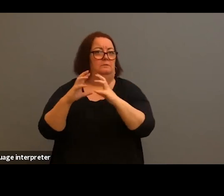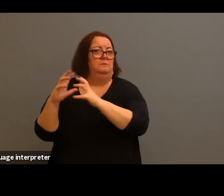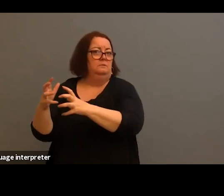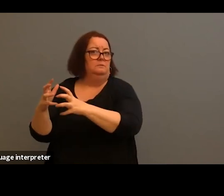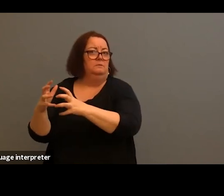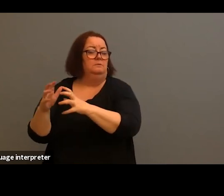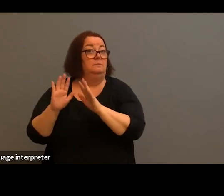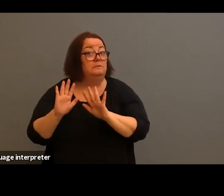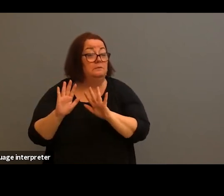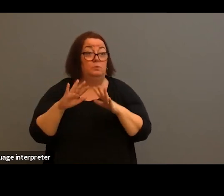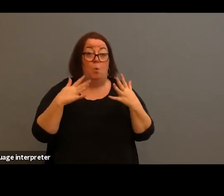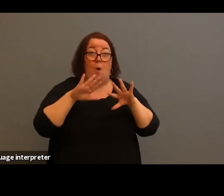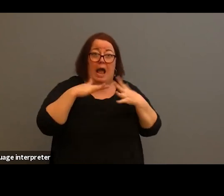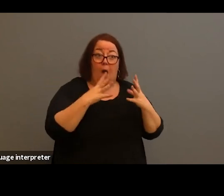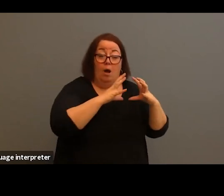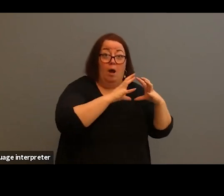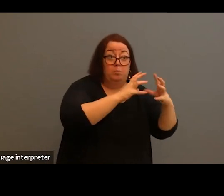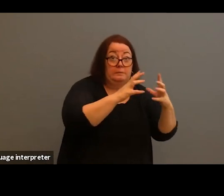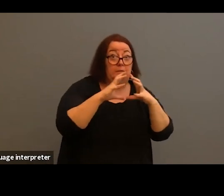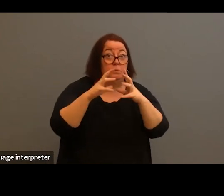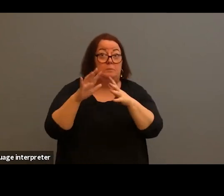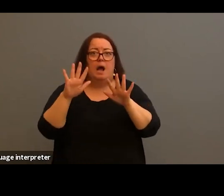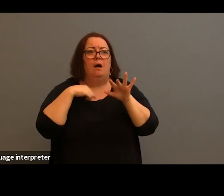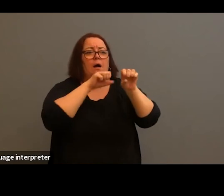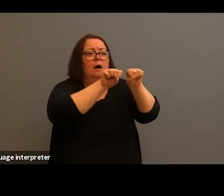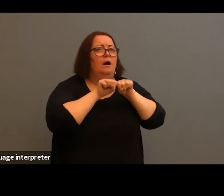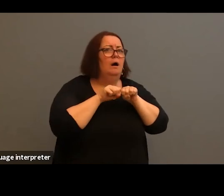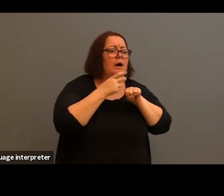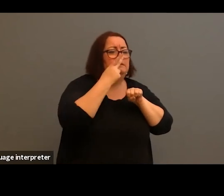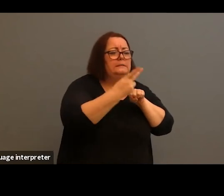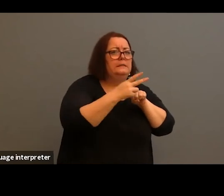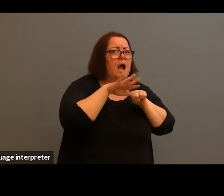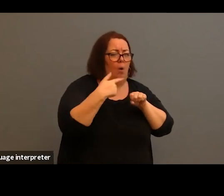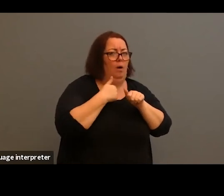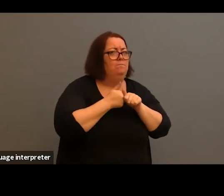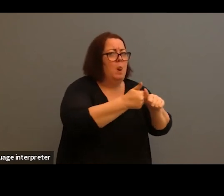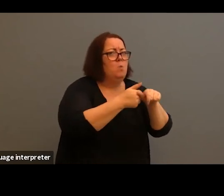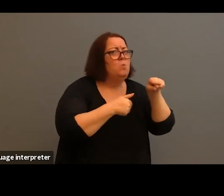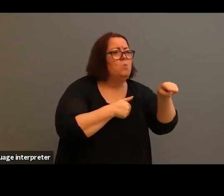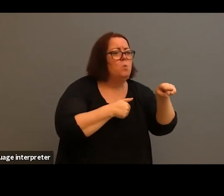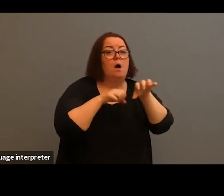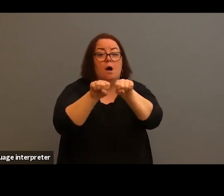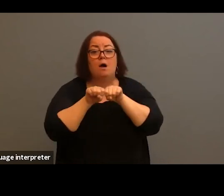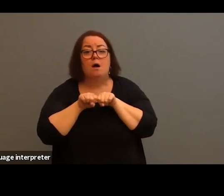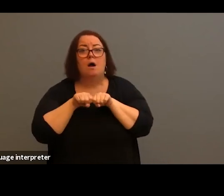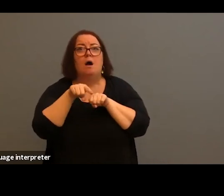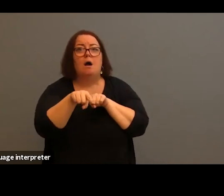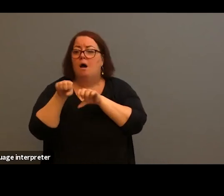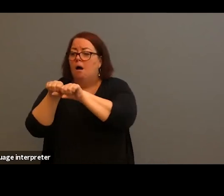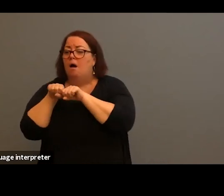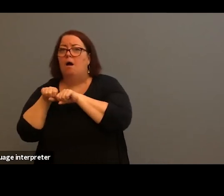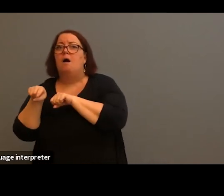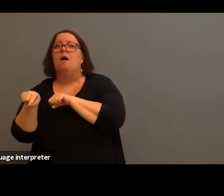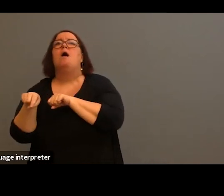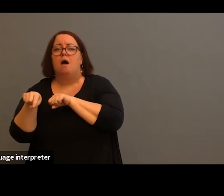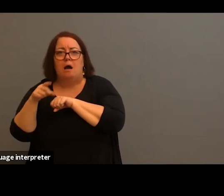to embrace in your organization universal design in order to ensure that the outcome, whether it is a manufacturing of a product